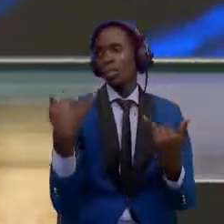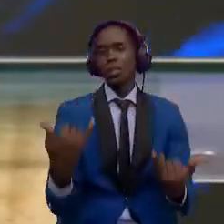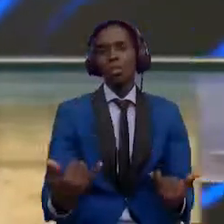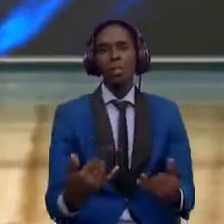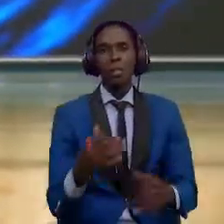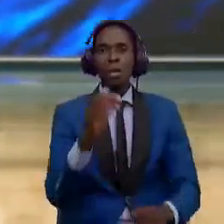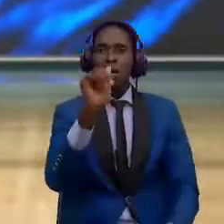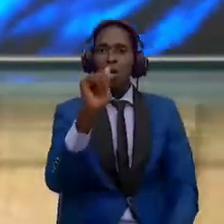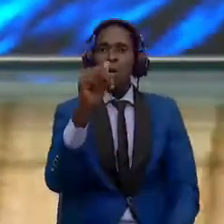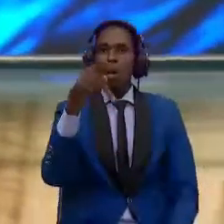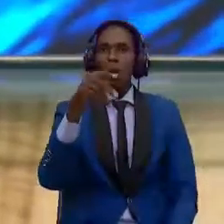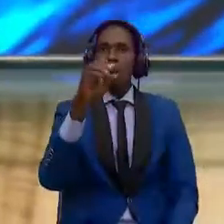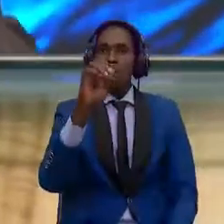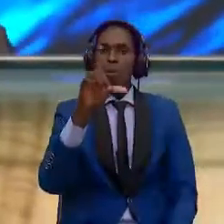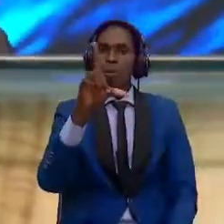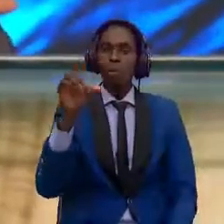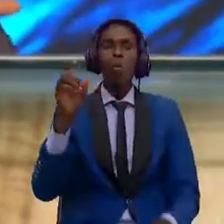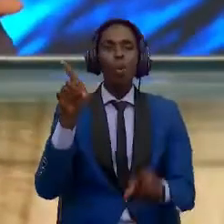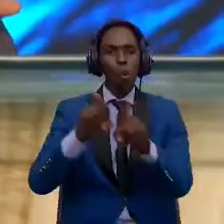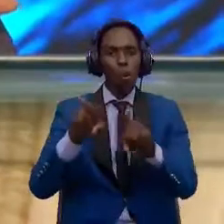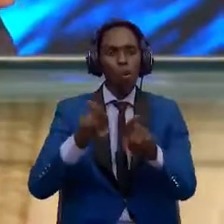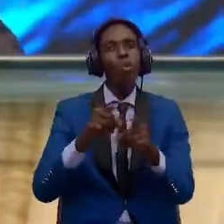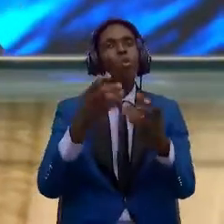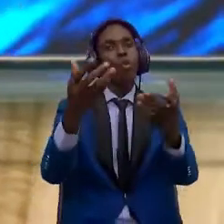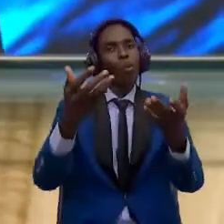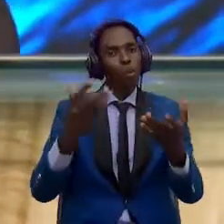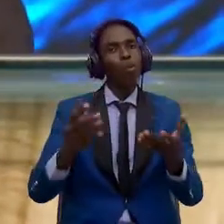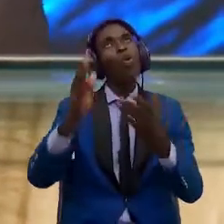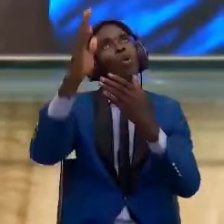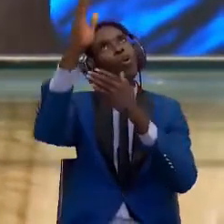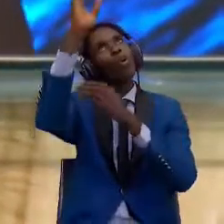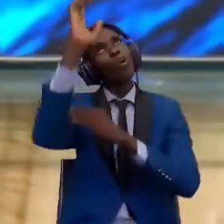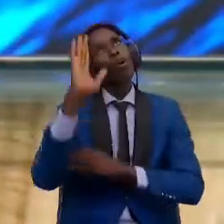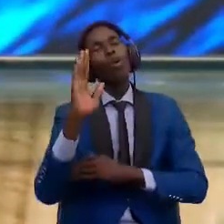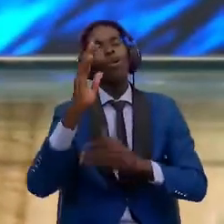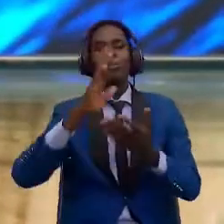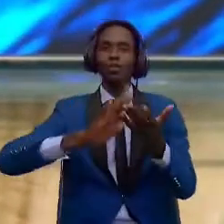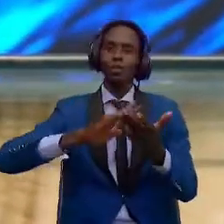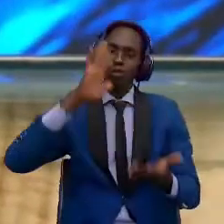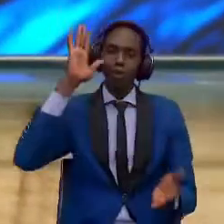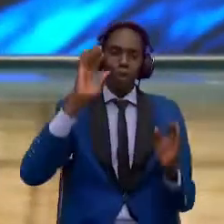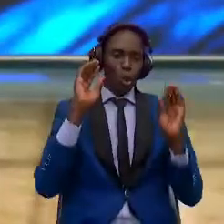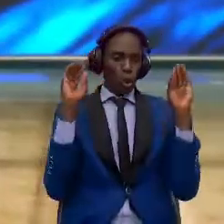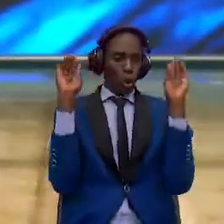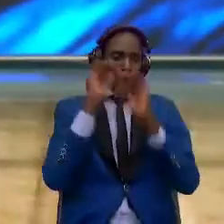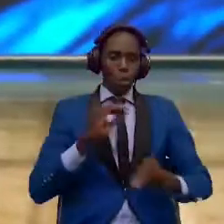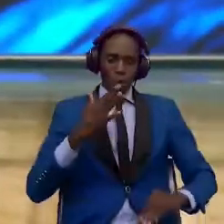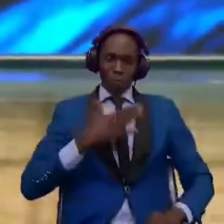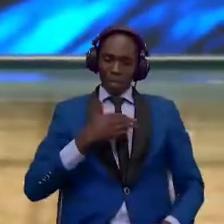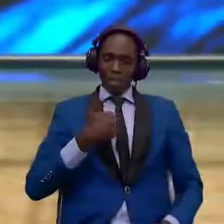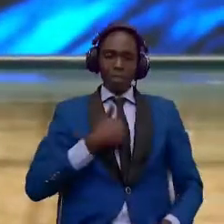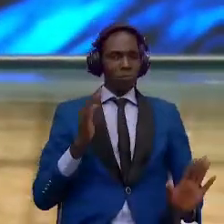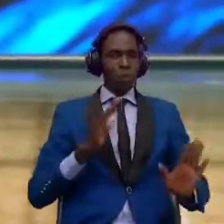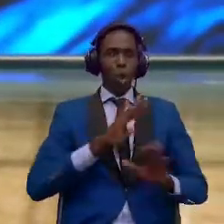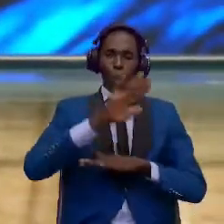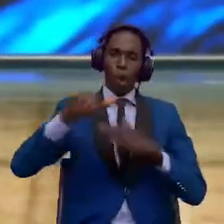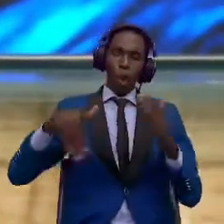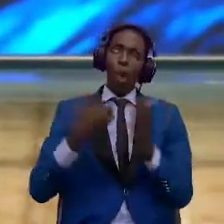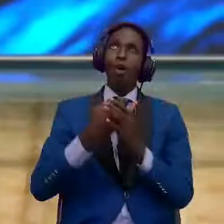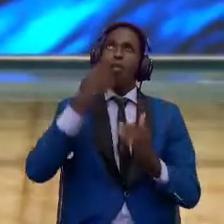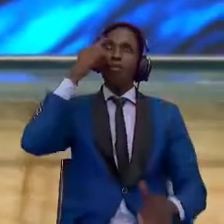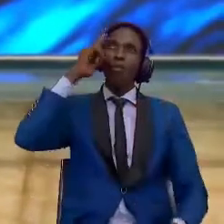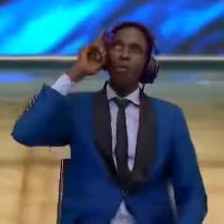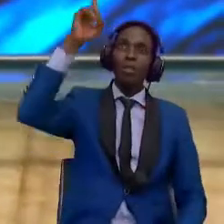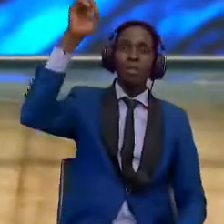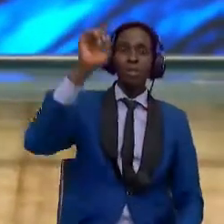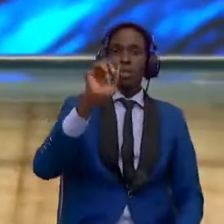wanted just the glory of God. They're just like Paul the apostle, none of self, but all of thee. He was